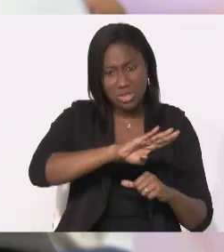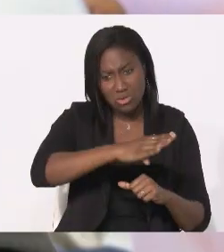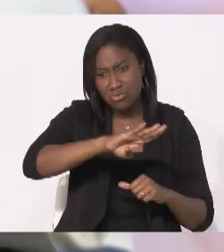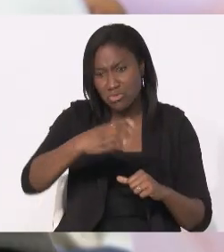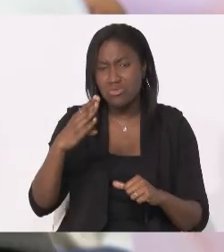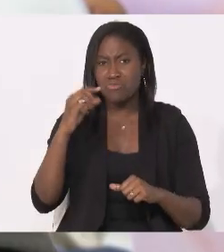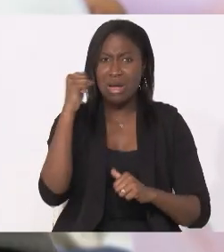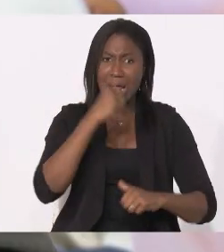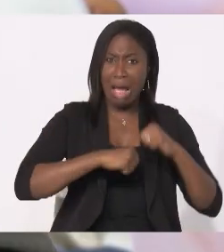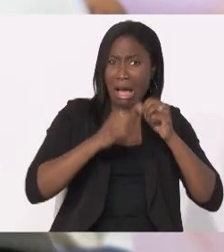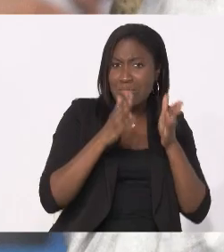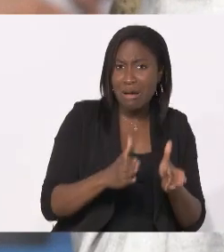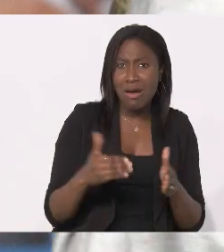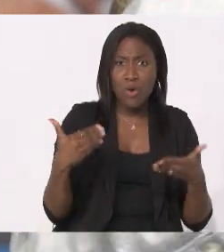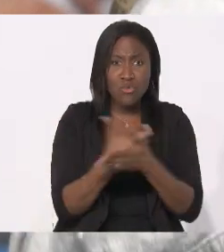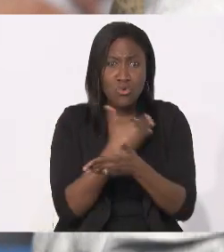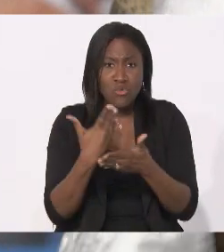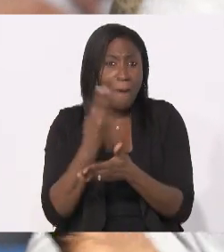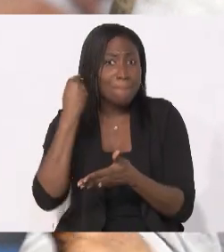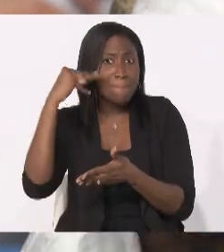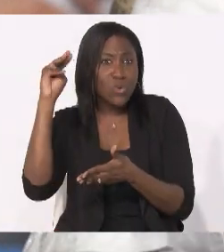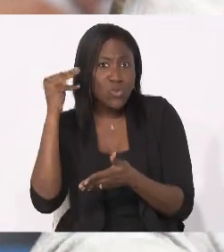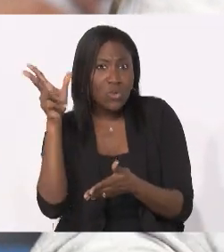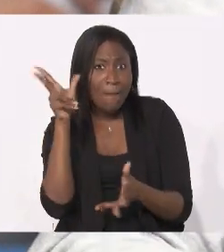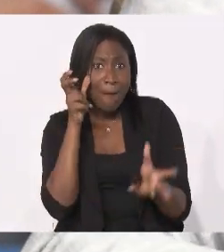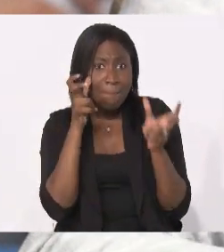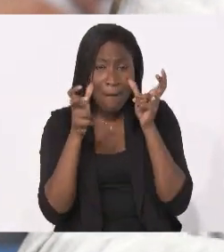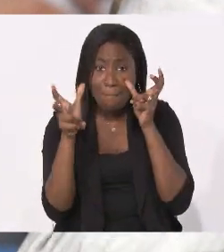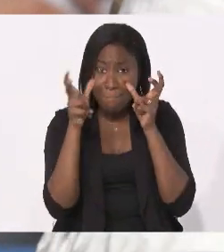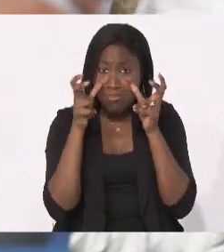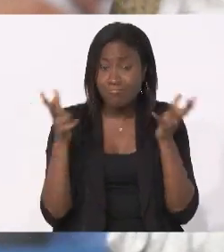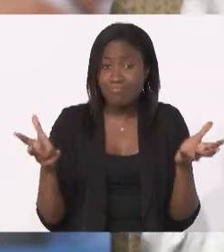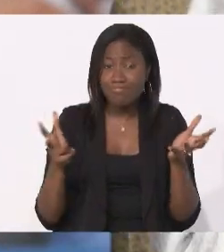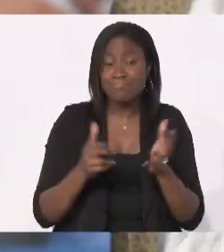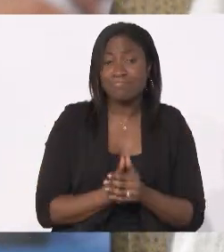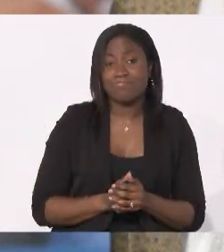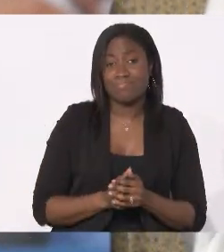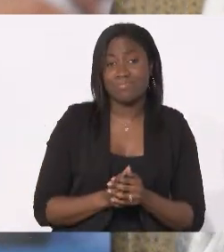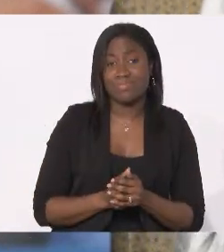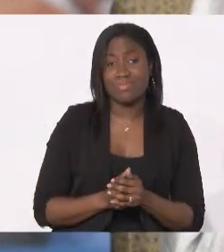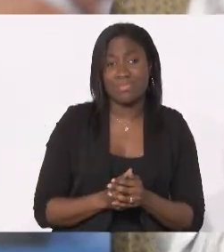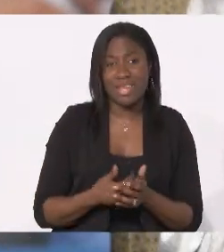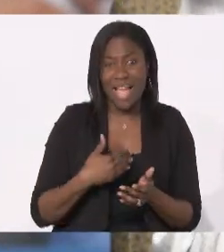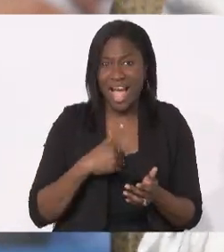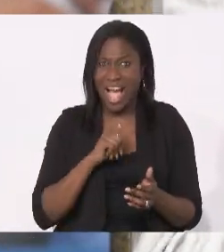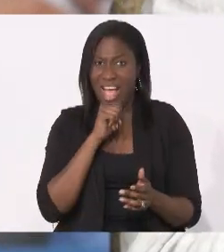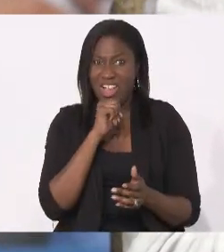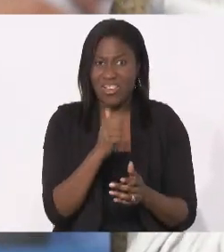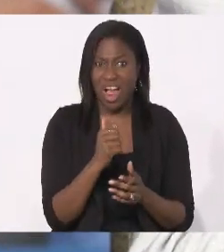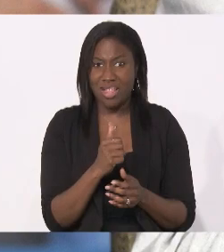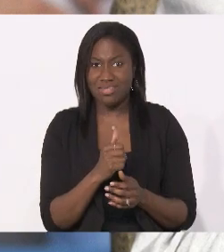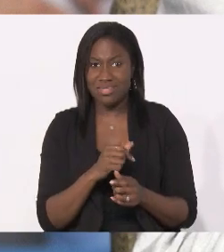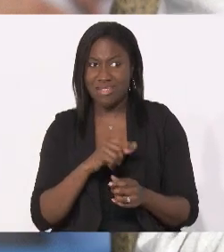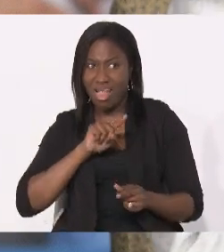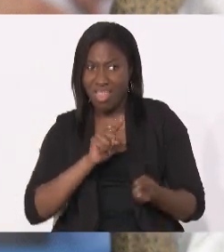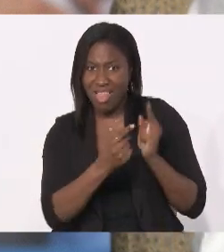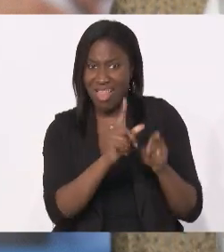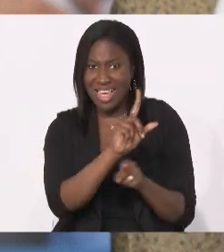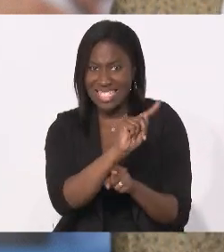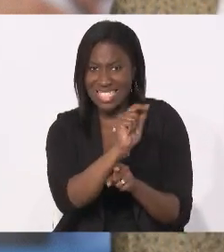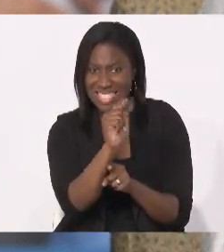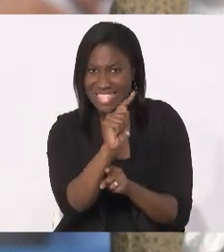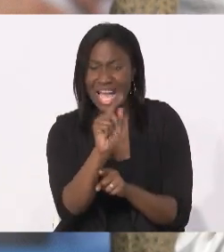you're hearing new music. You know, it's, but, and I'm not at all ponging TATT. I'm saying that